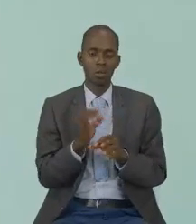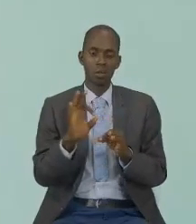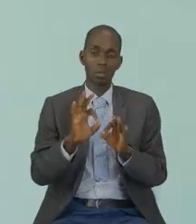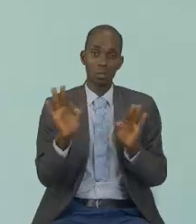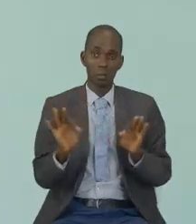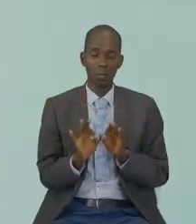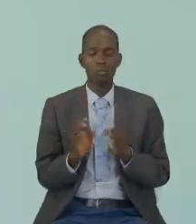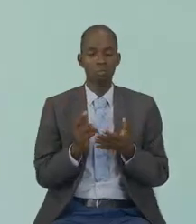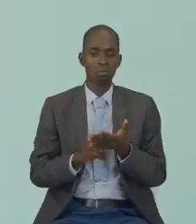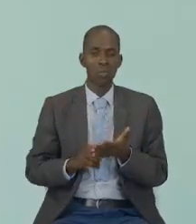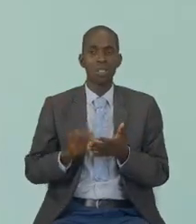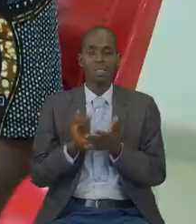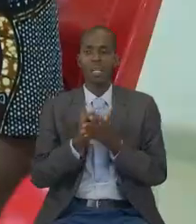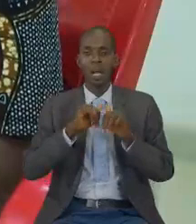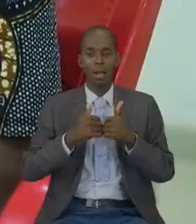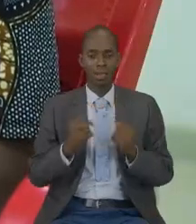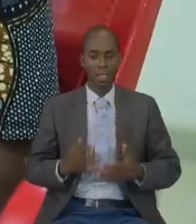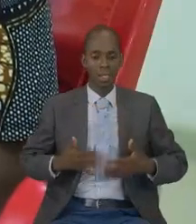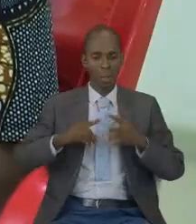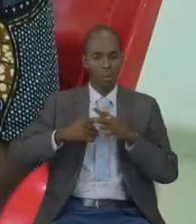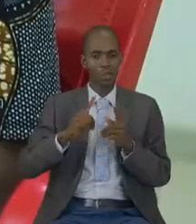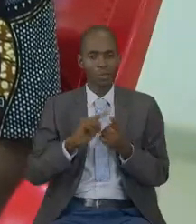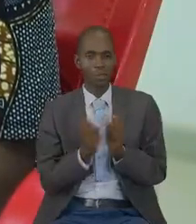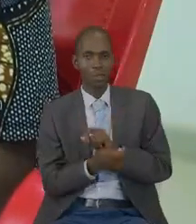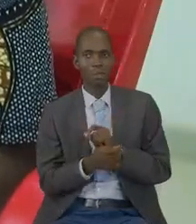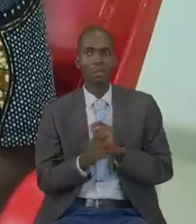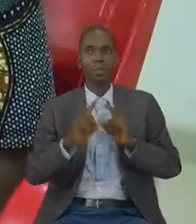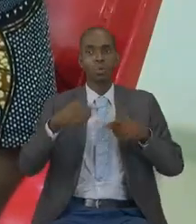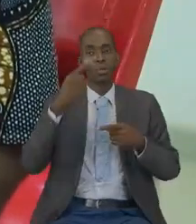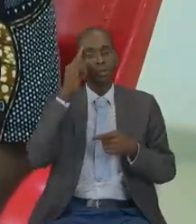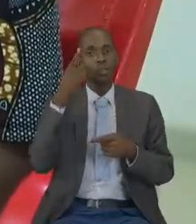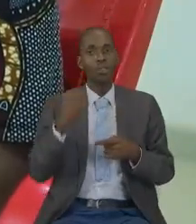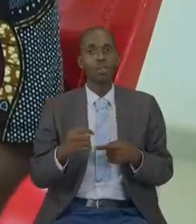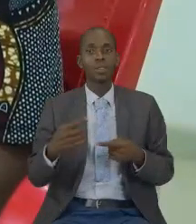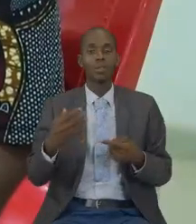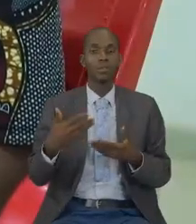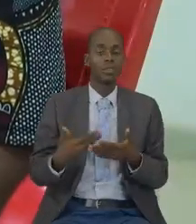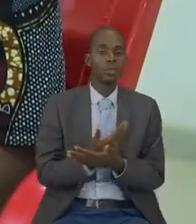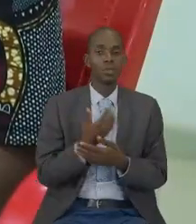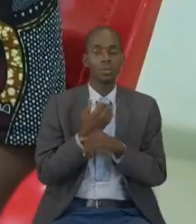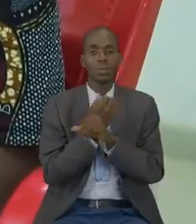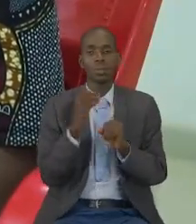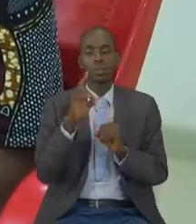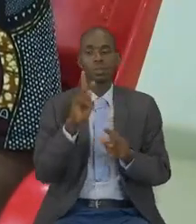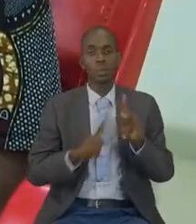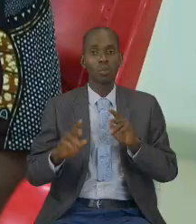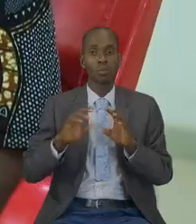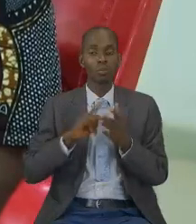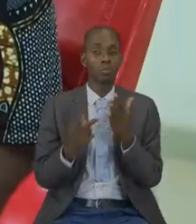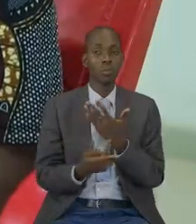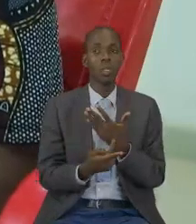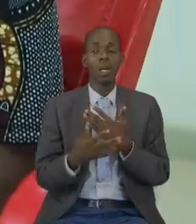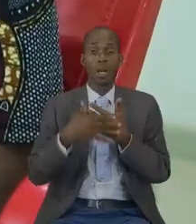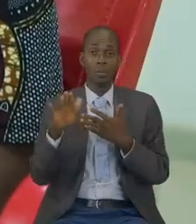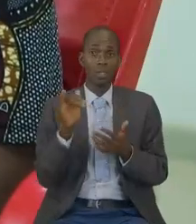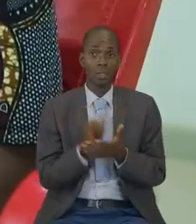was how my life started changing. I went for the new combat class, and there, after that, they asked us to go to